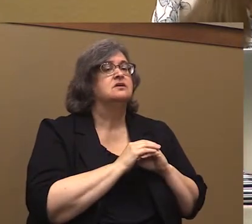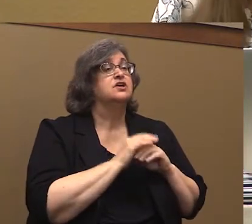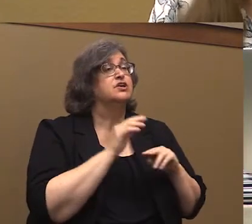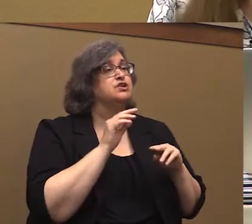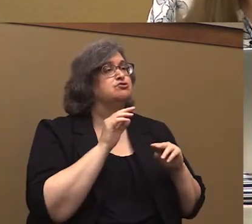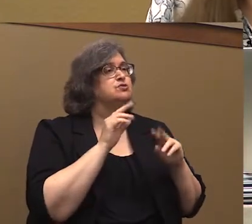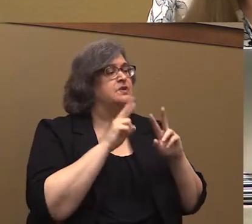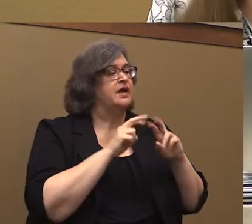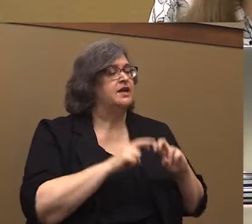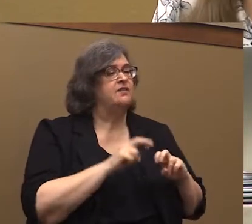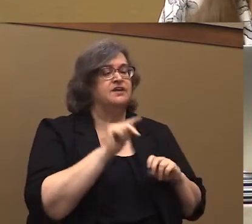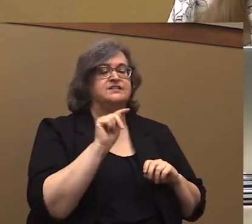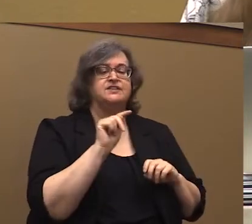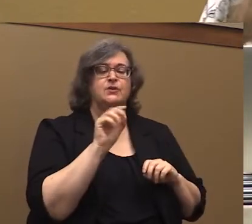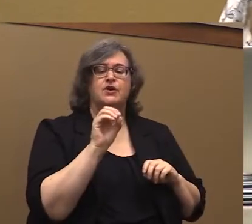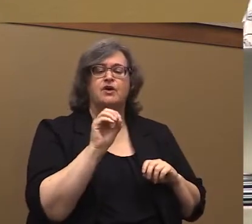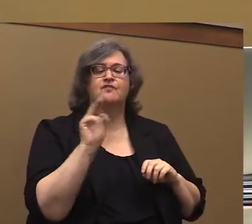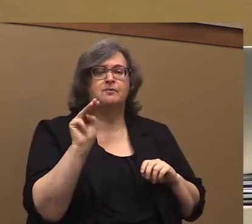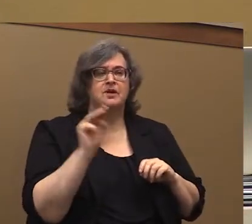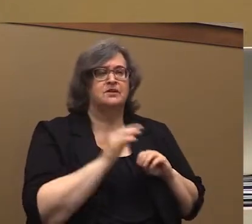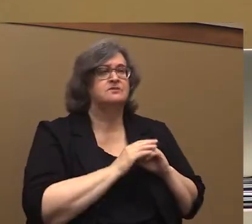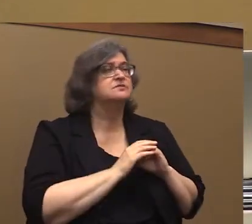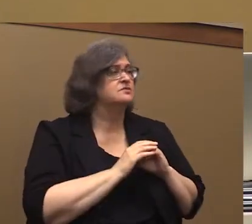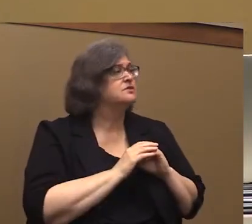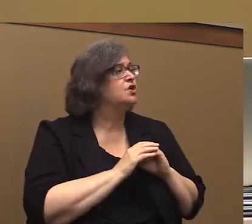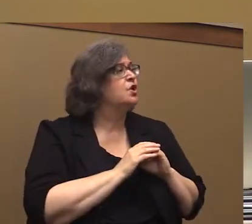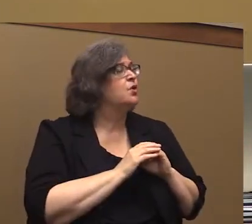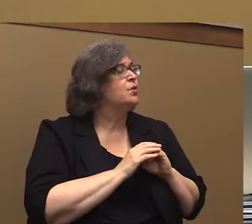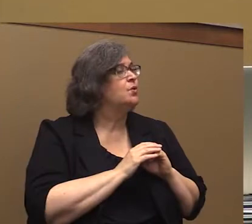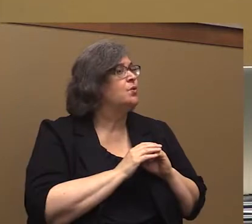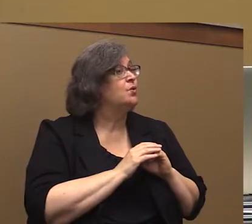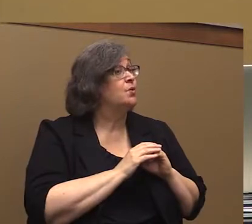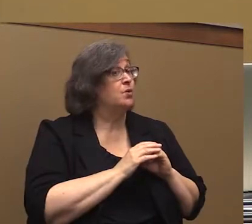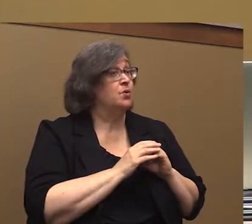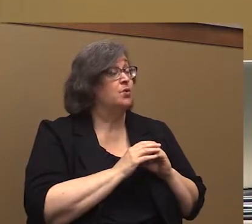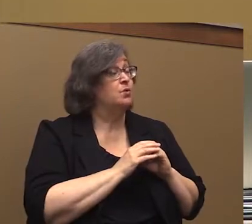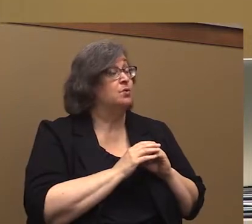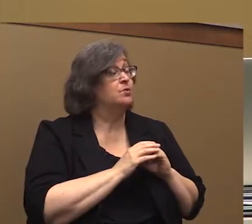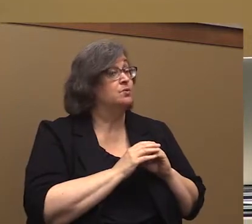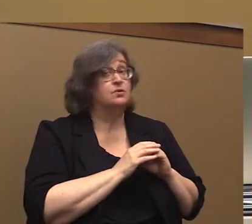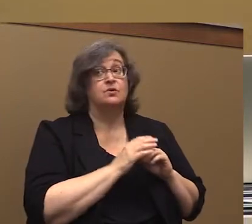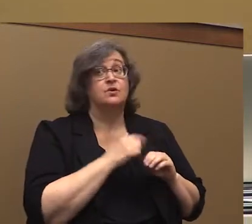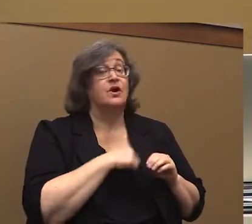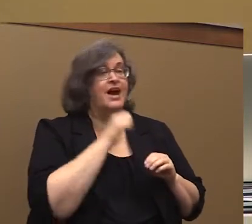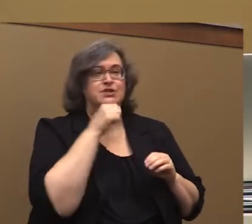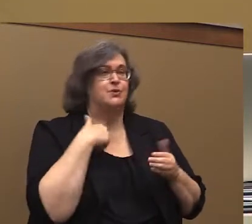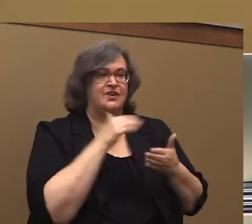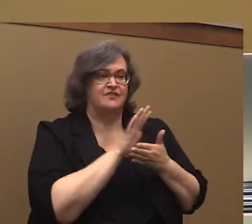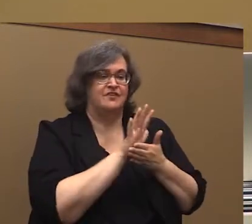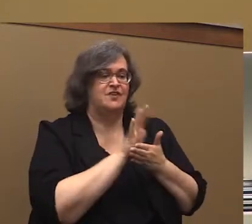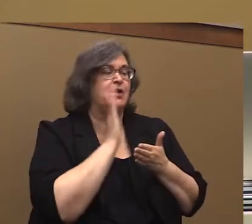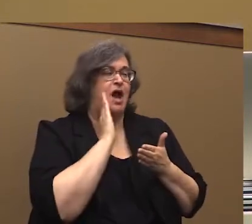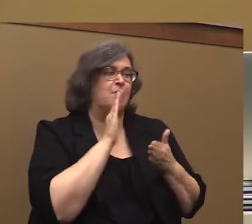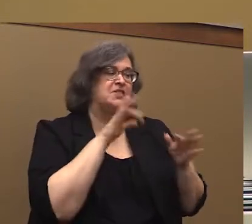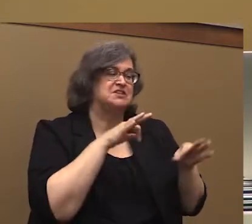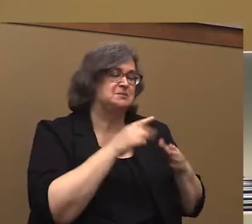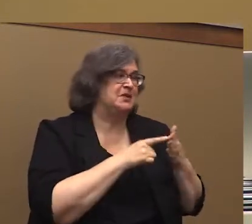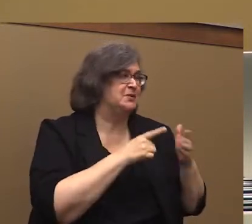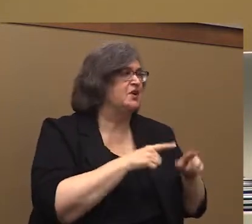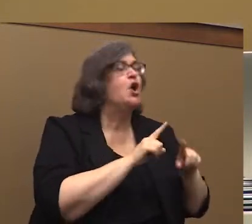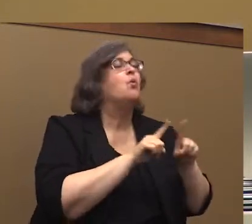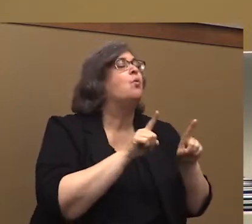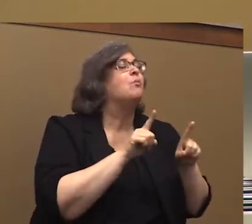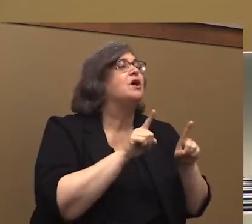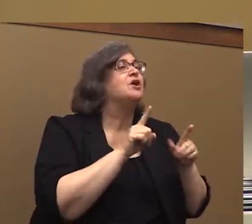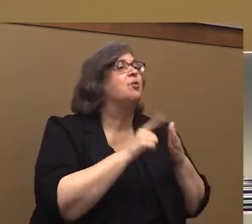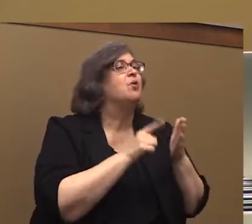look at theory of mind. So what do you think I did when and I don't have a video, I'll tell you what happened. Well,